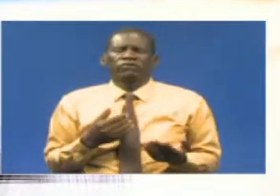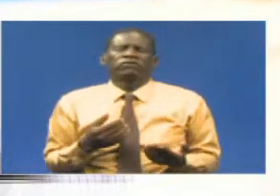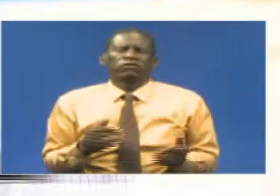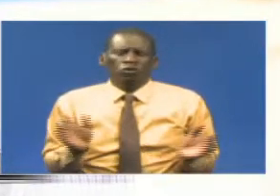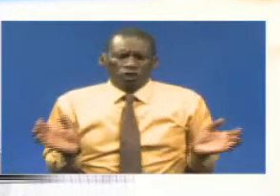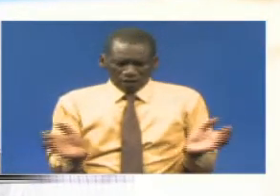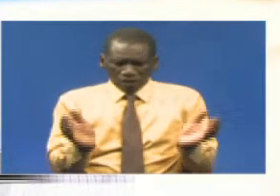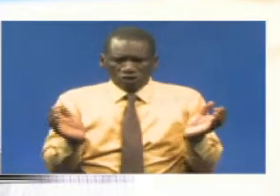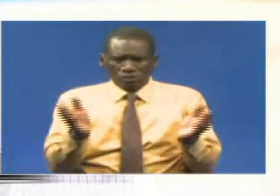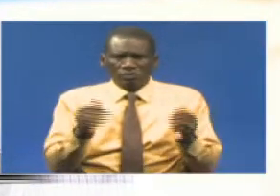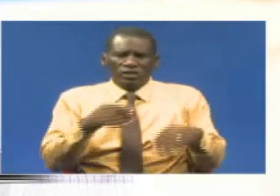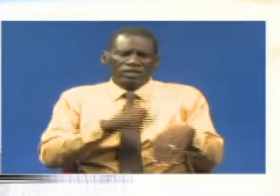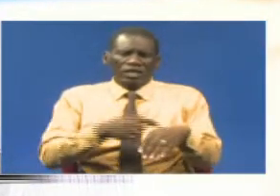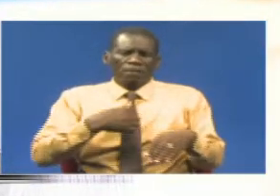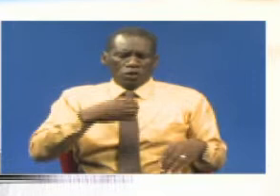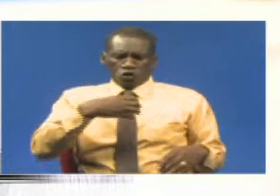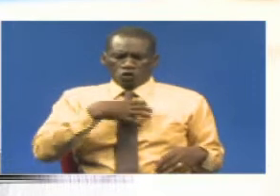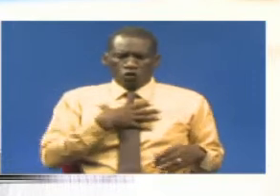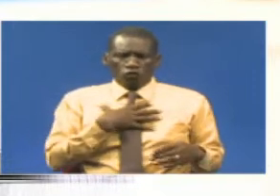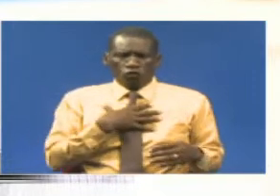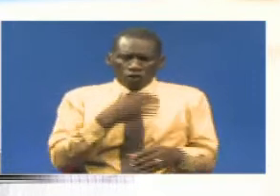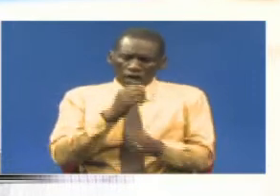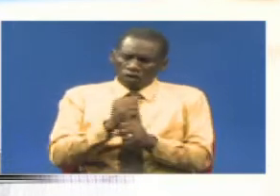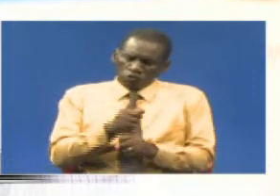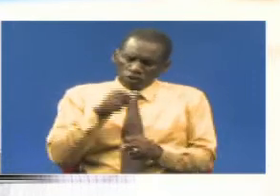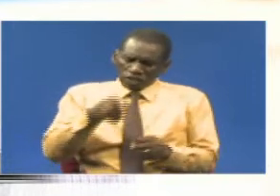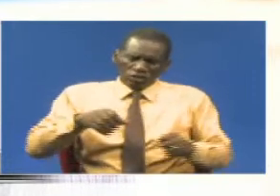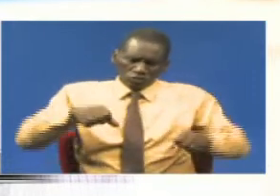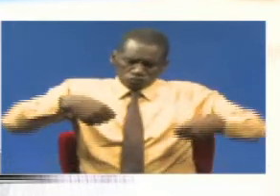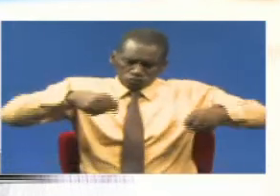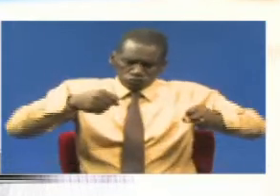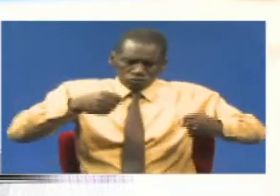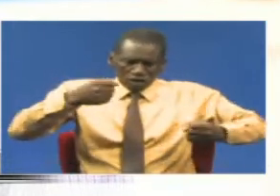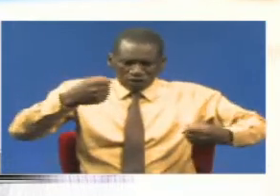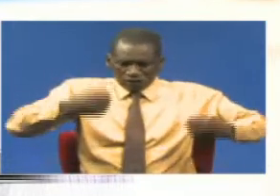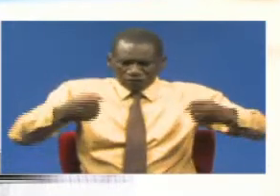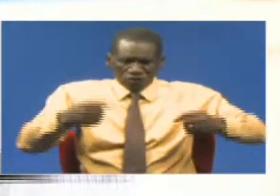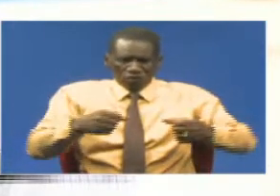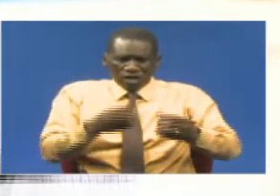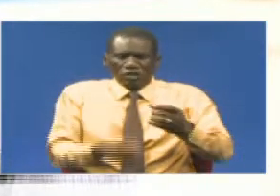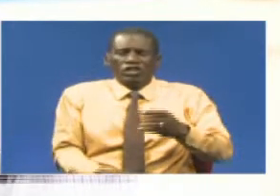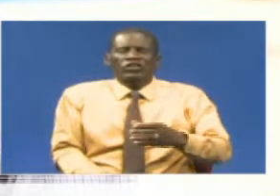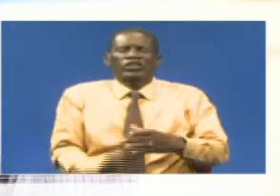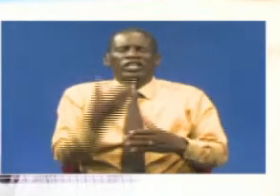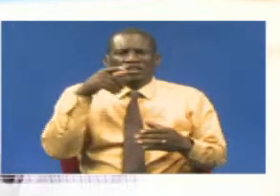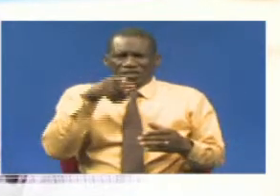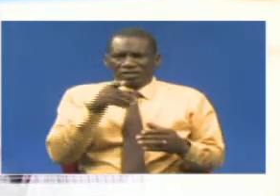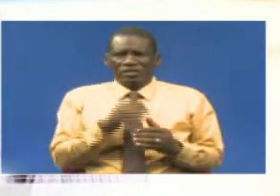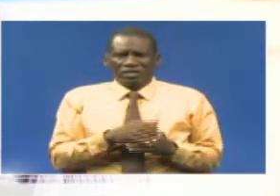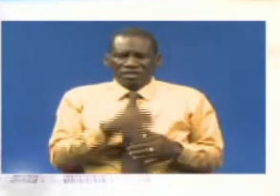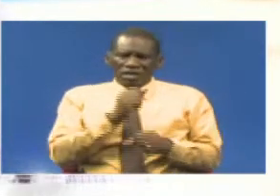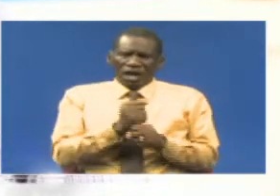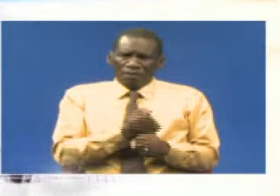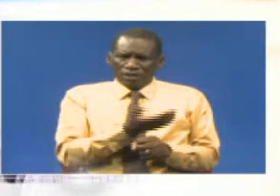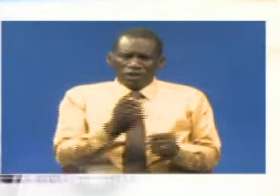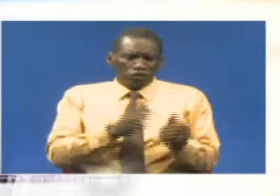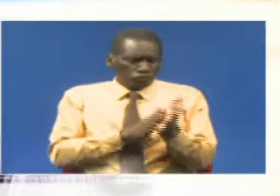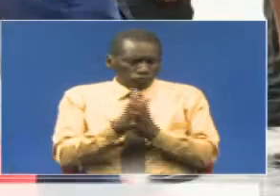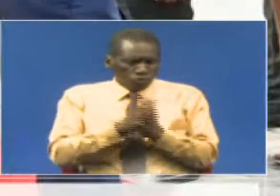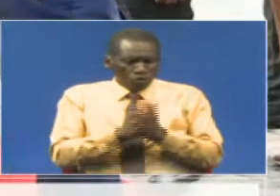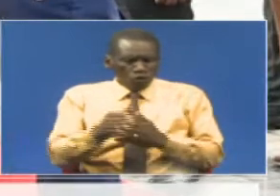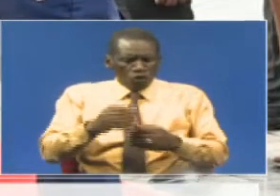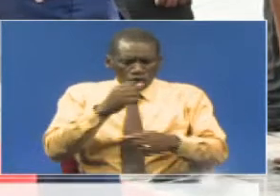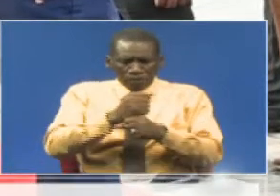bila kazi siko kazi, ndio nafanya hiyo sasa, na niko na hiyo moral ya